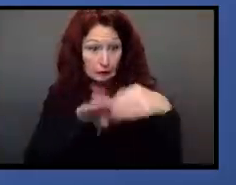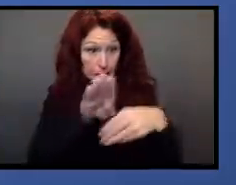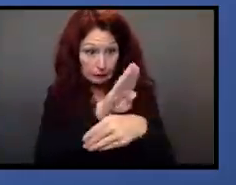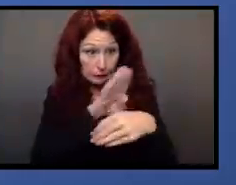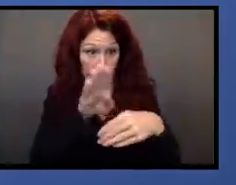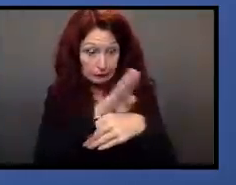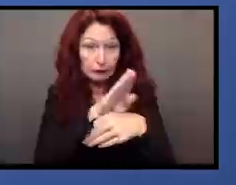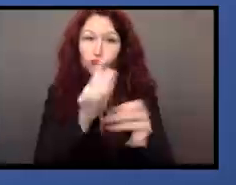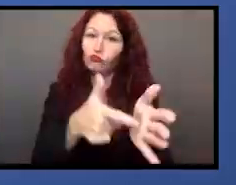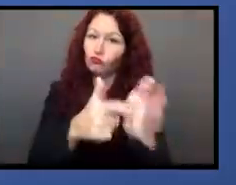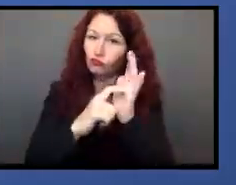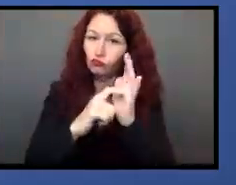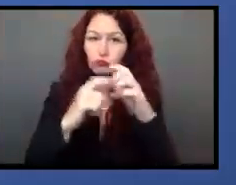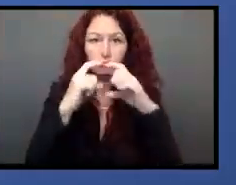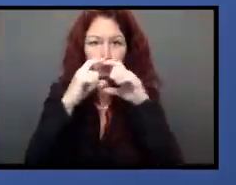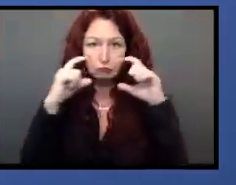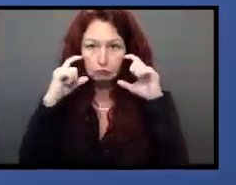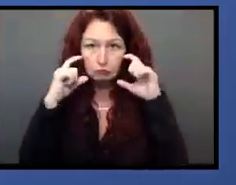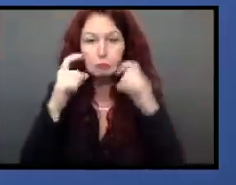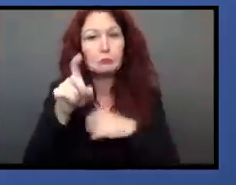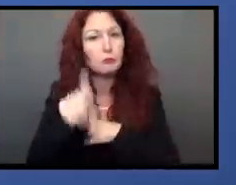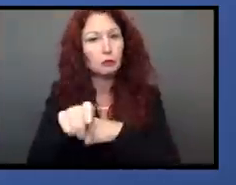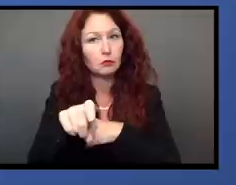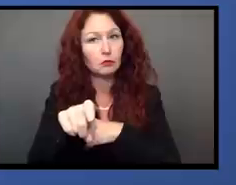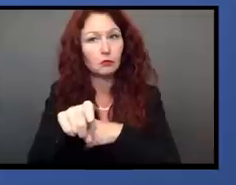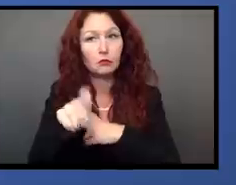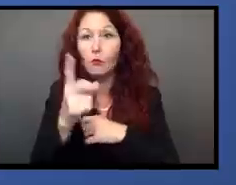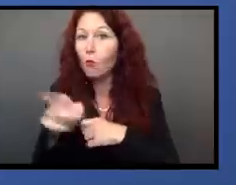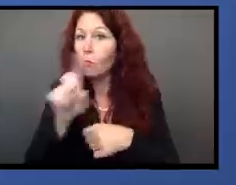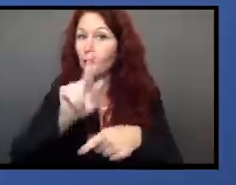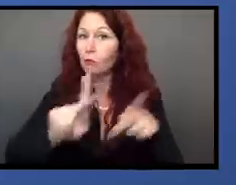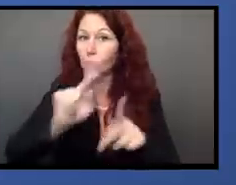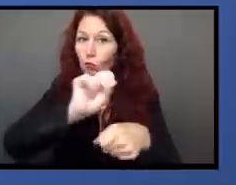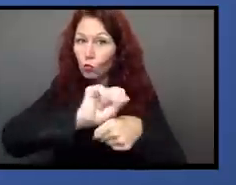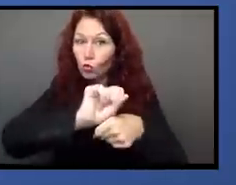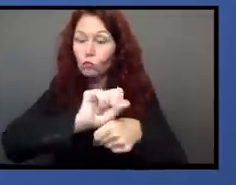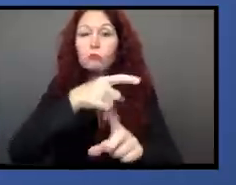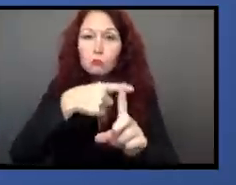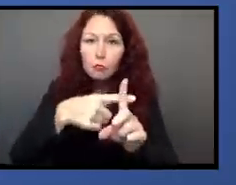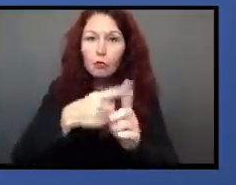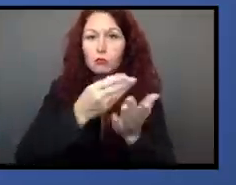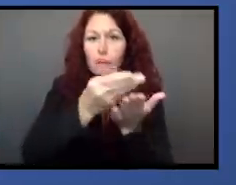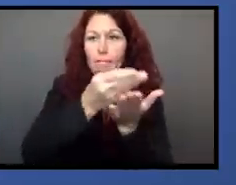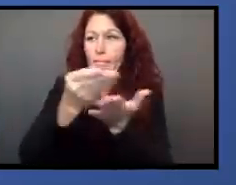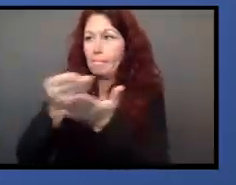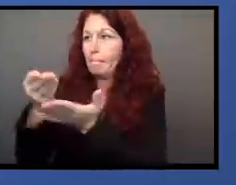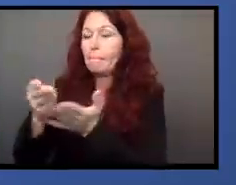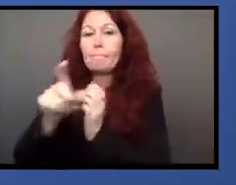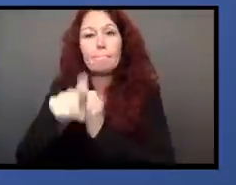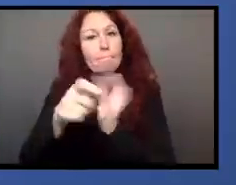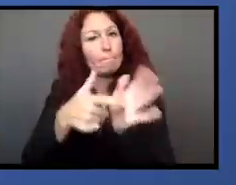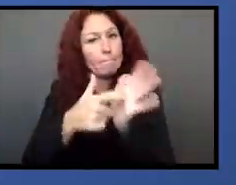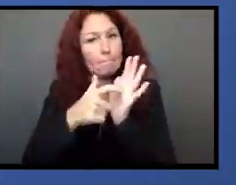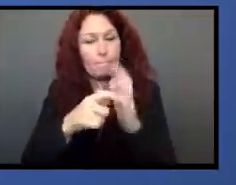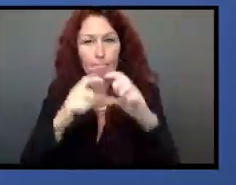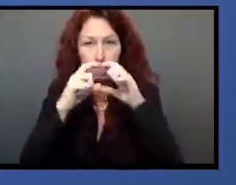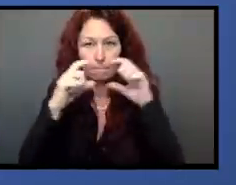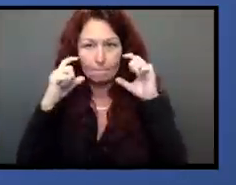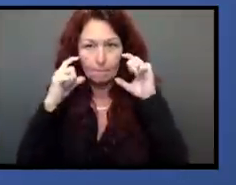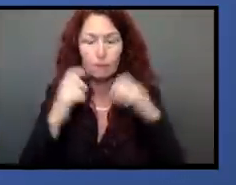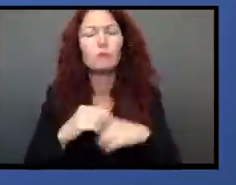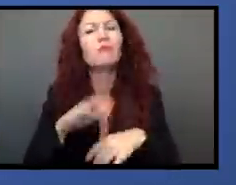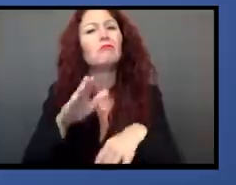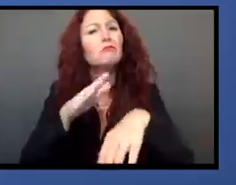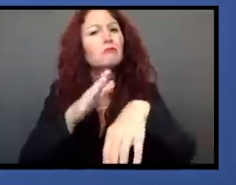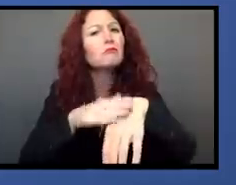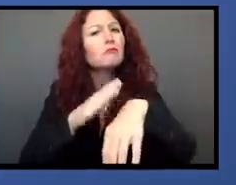masks inside essential businesses are a mandatory requirement in our county for both employees and customers. I also want to emphasize